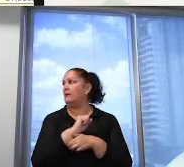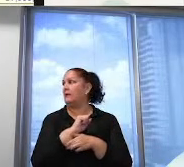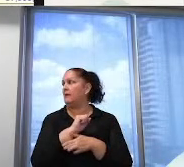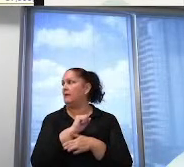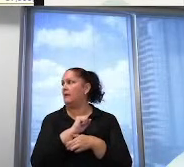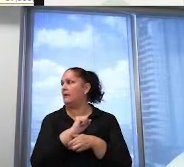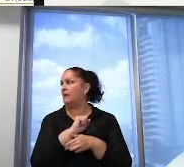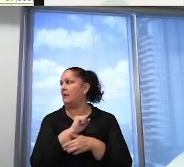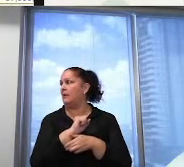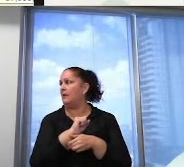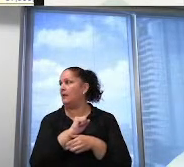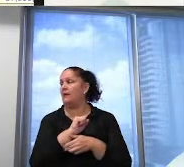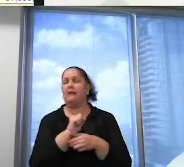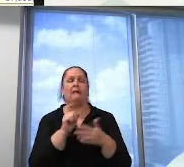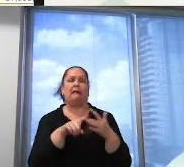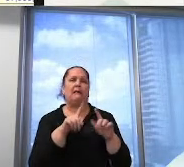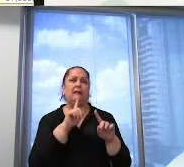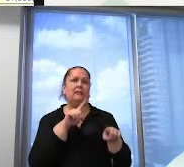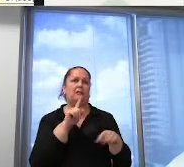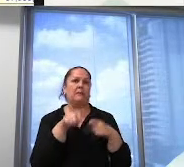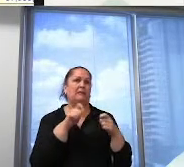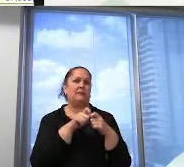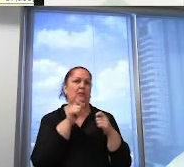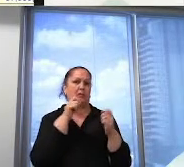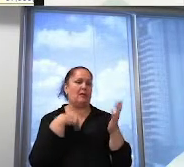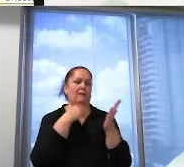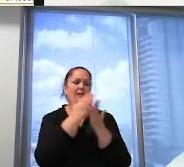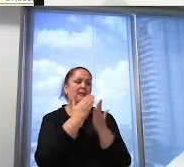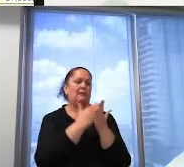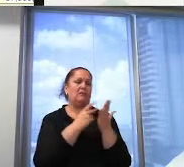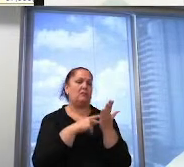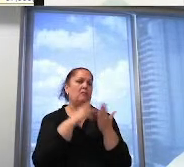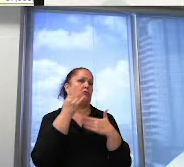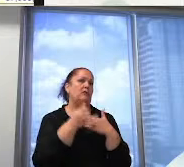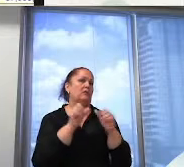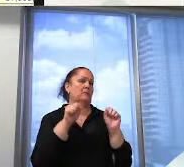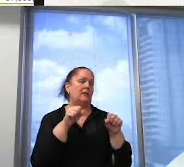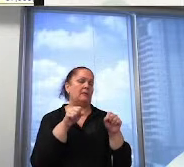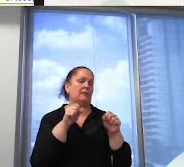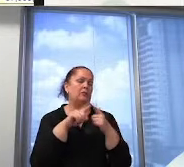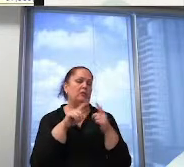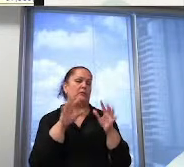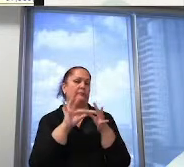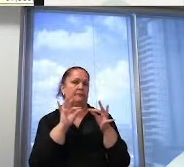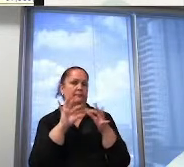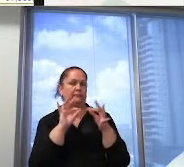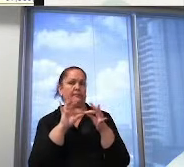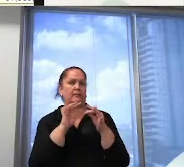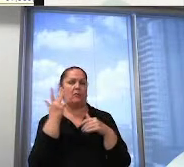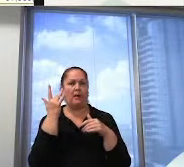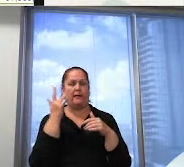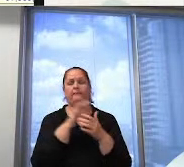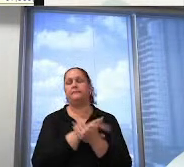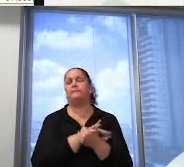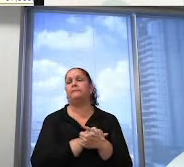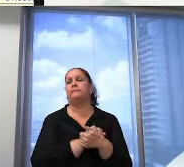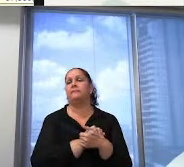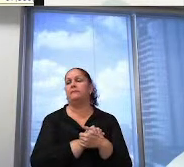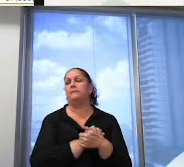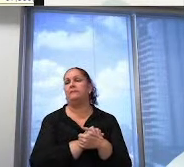amount of them. I can't necessarily answer with more specificity because I don't have the list of projects in here to be able to ascertain the